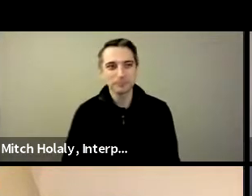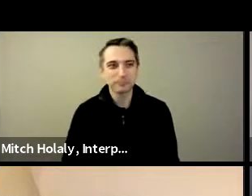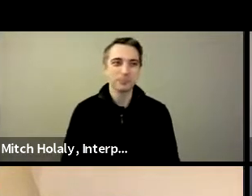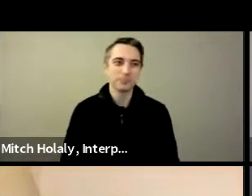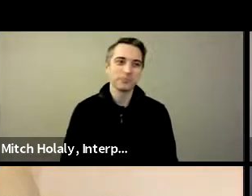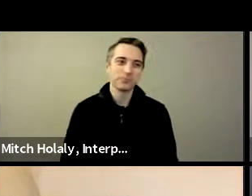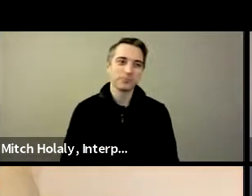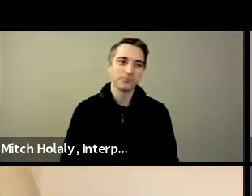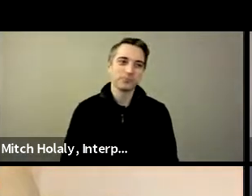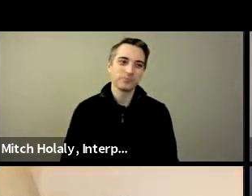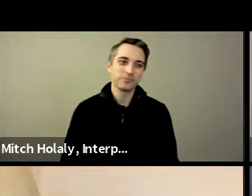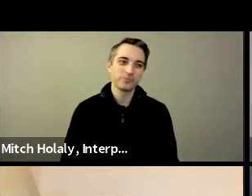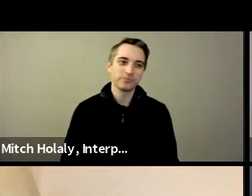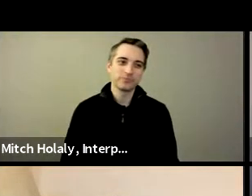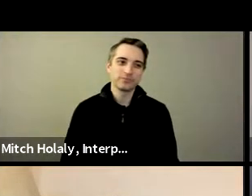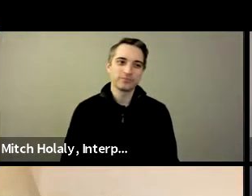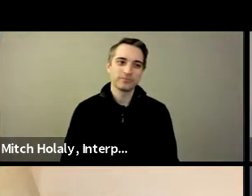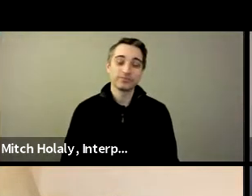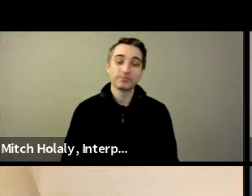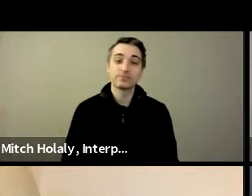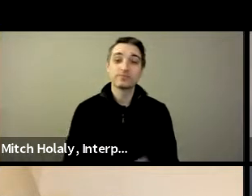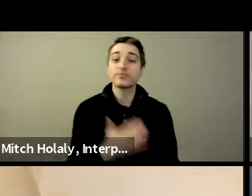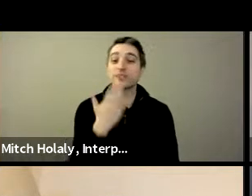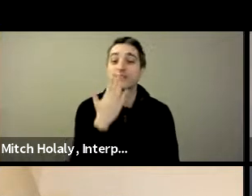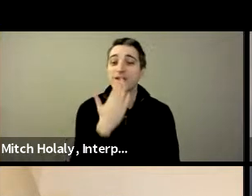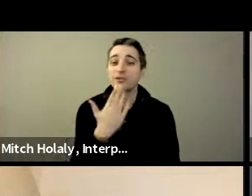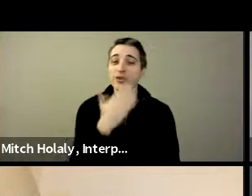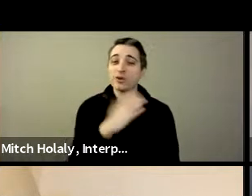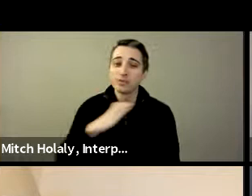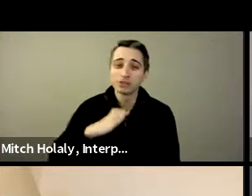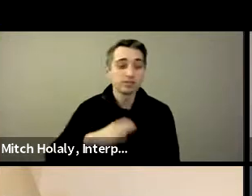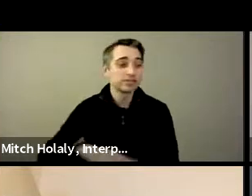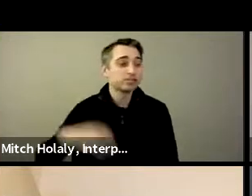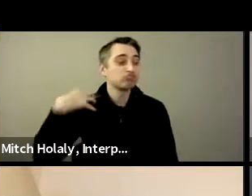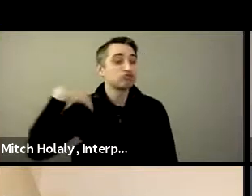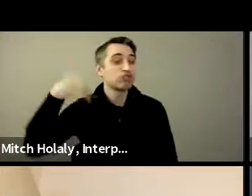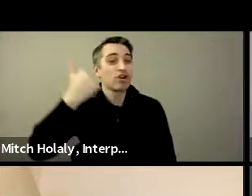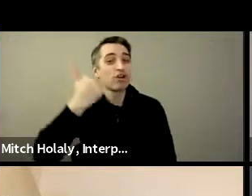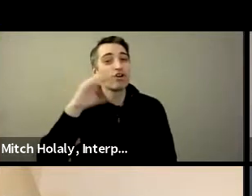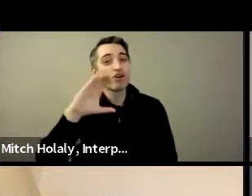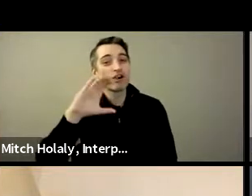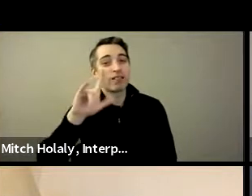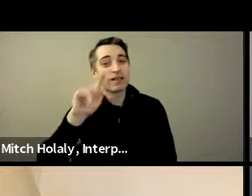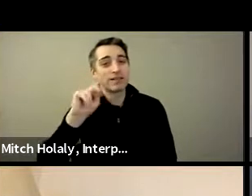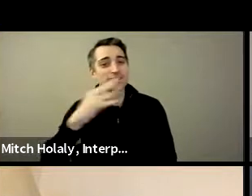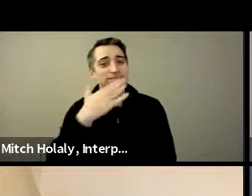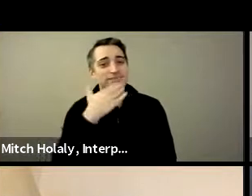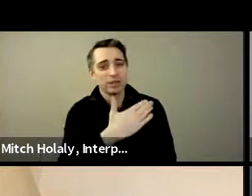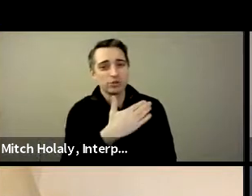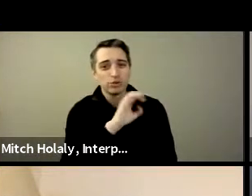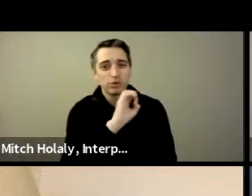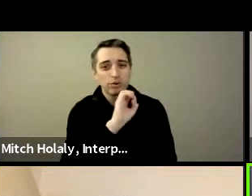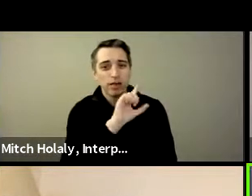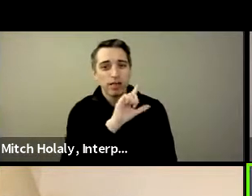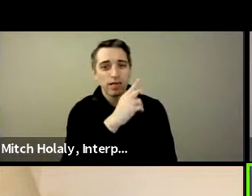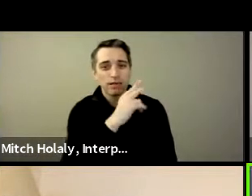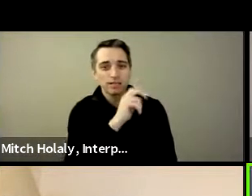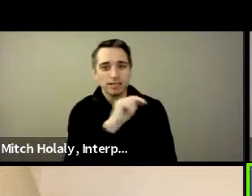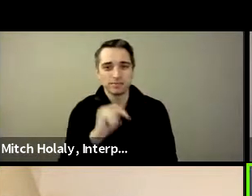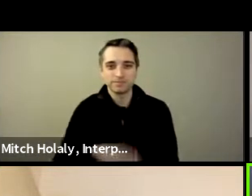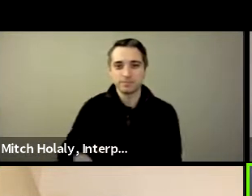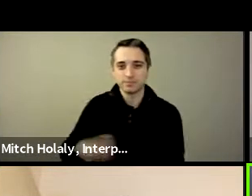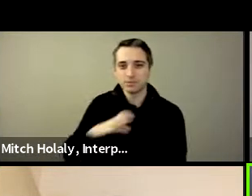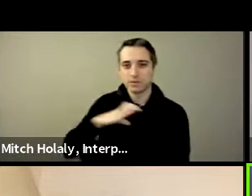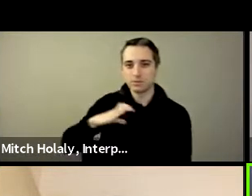you. Thank you, Commissioner. Thank you, Commissioner Al-Hassan. Any other questions or comments from any other commissioners? I would only say that